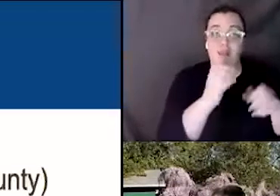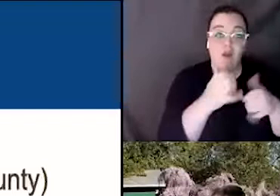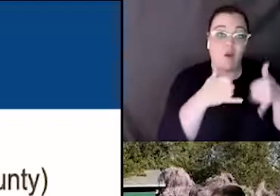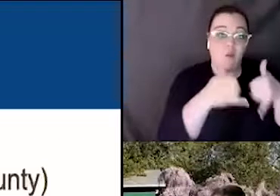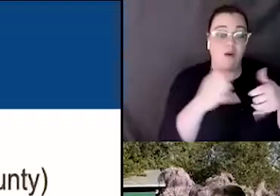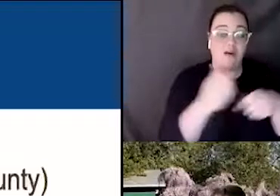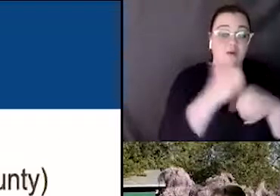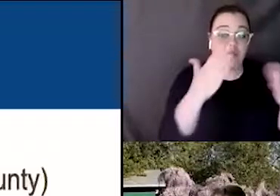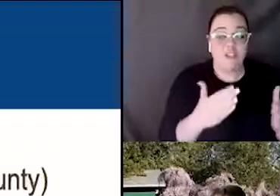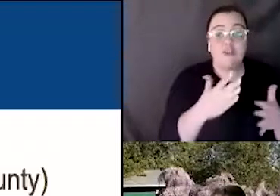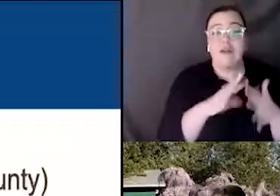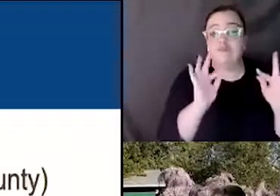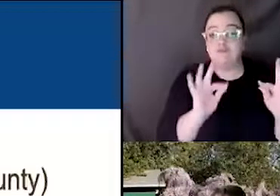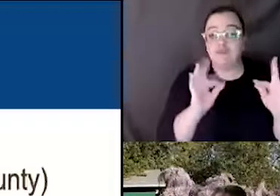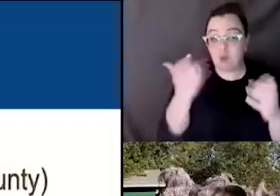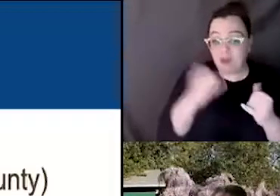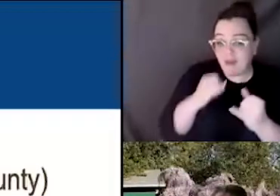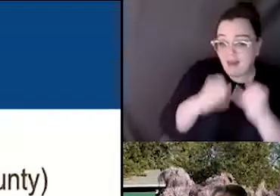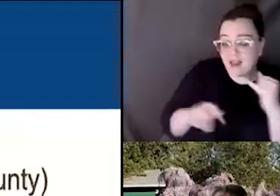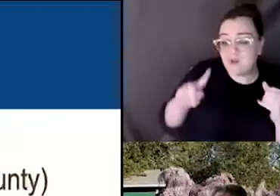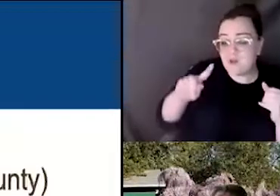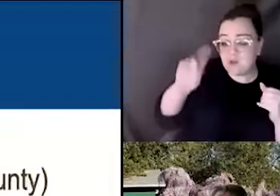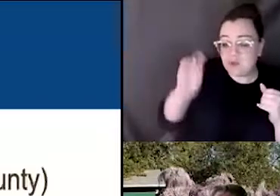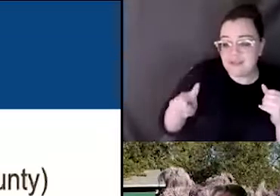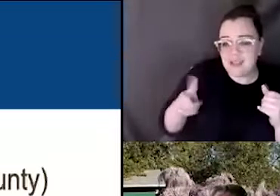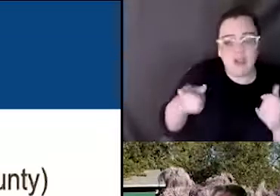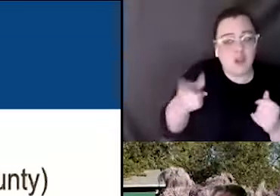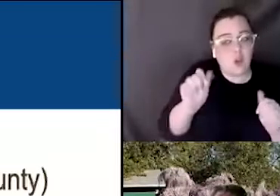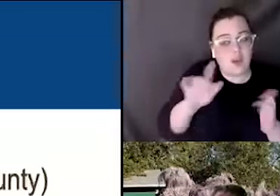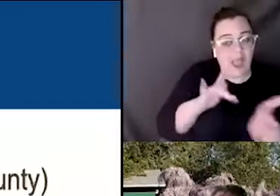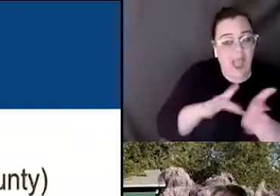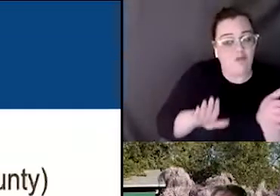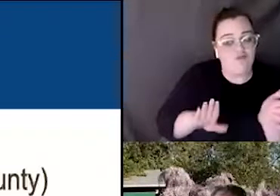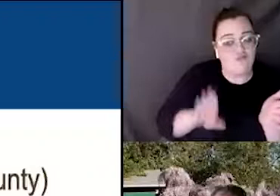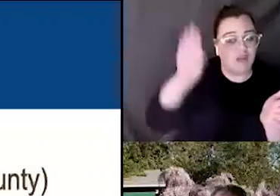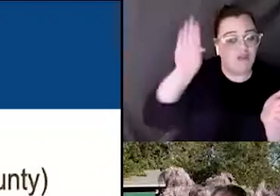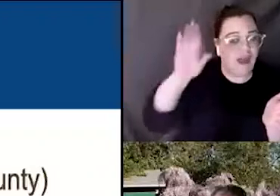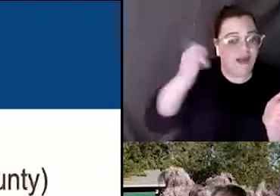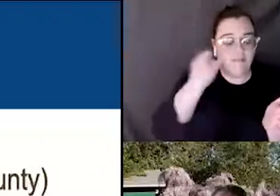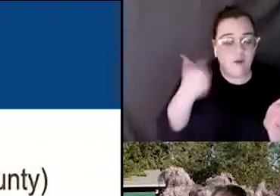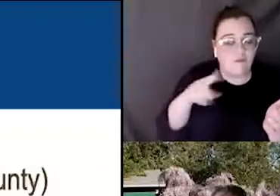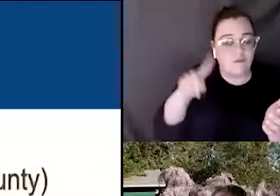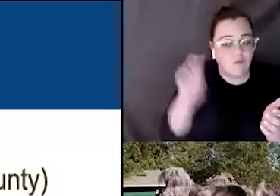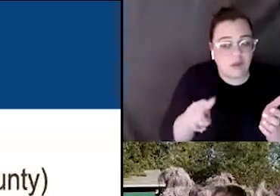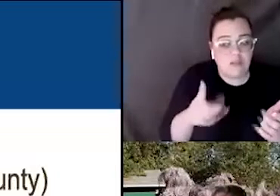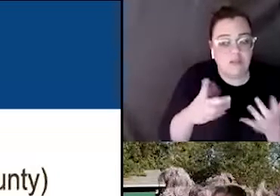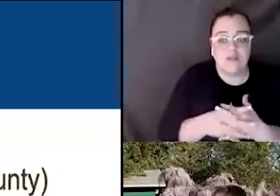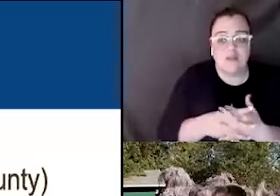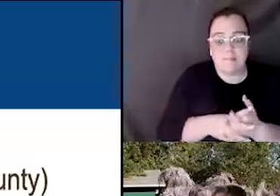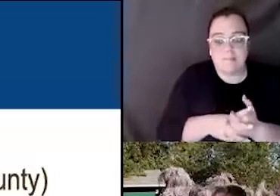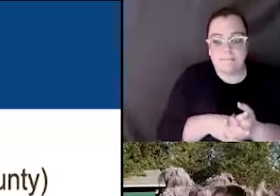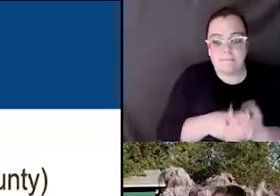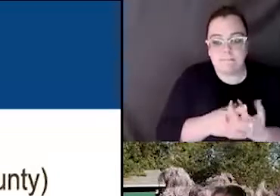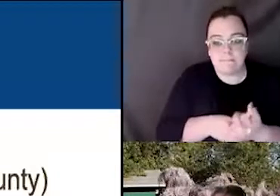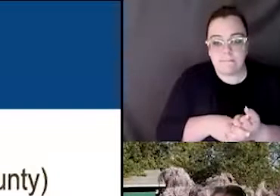there any questions? Feel free to raise your hand, and we can just have actually use by voice so we